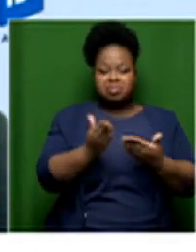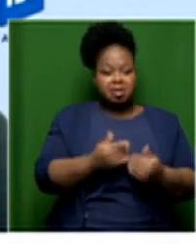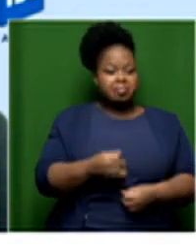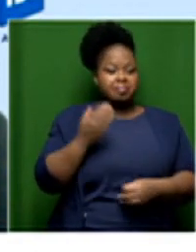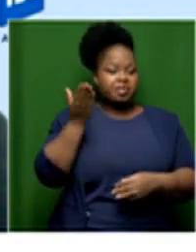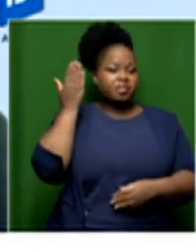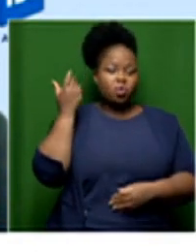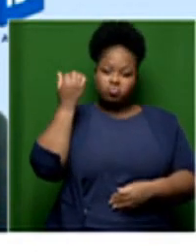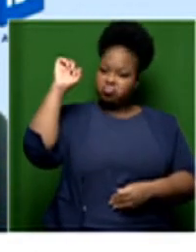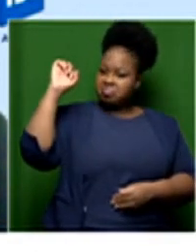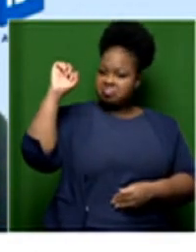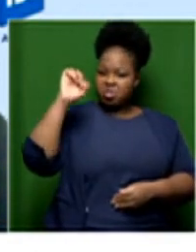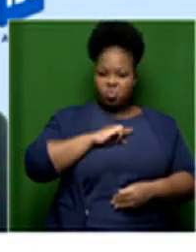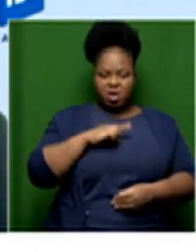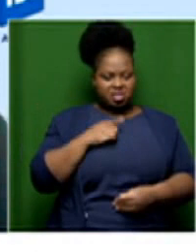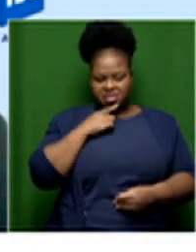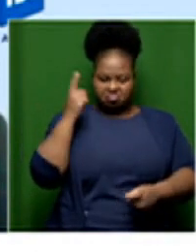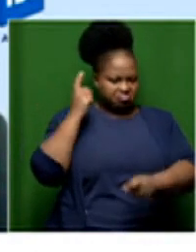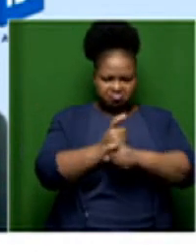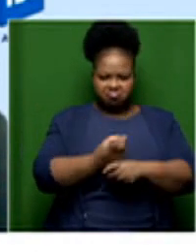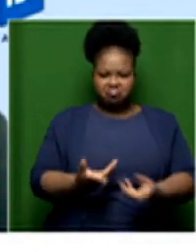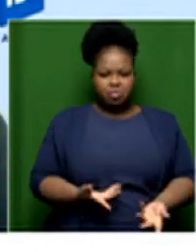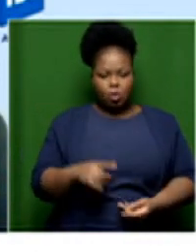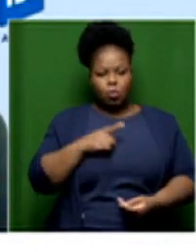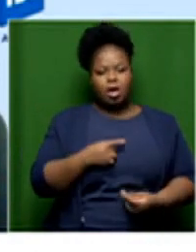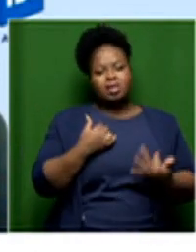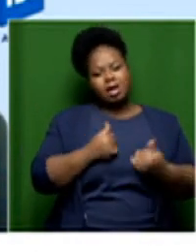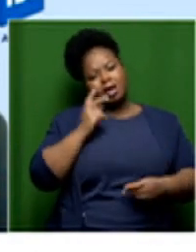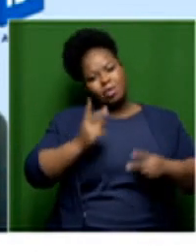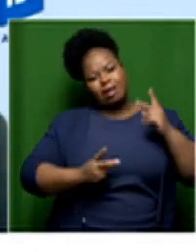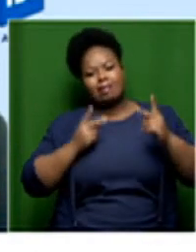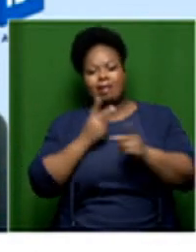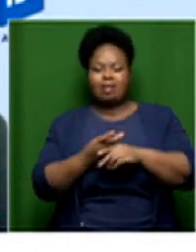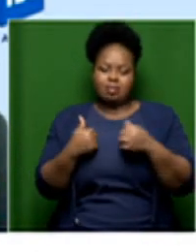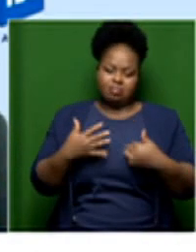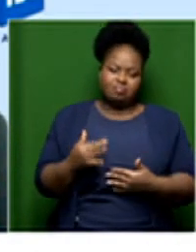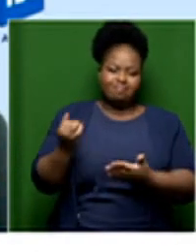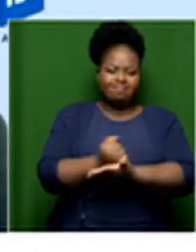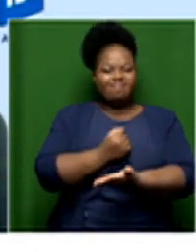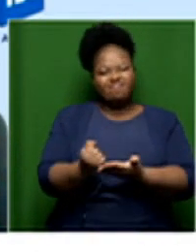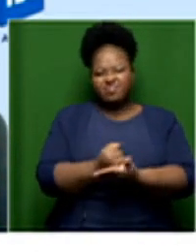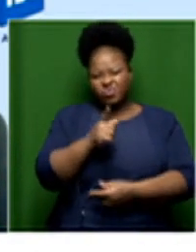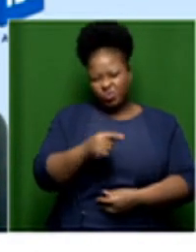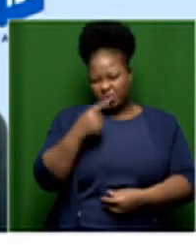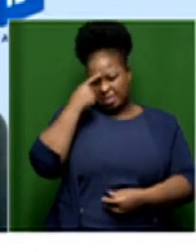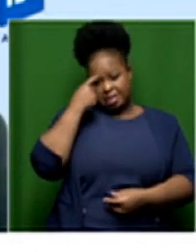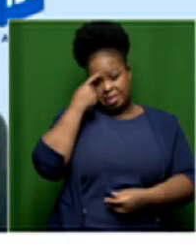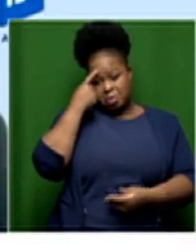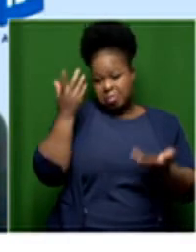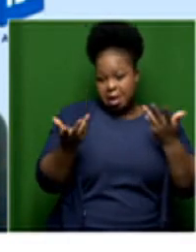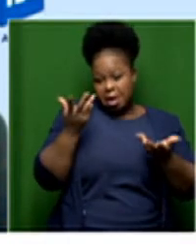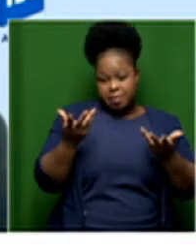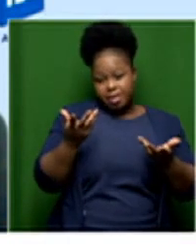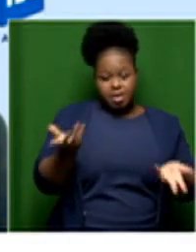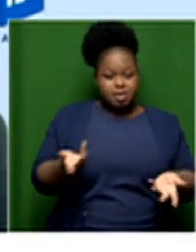you also mentioned that people may have because they would have to register again, is there any indication as to when